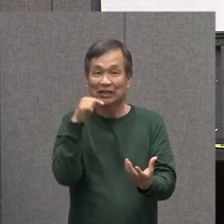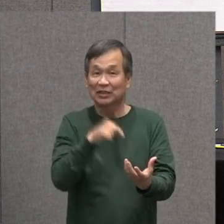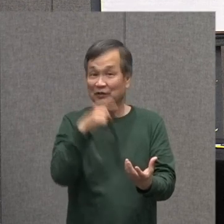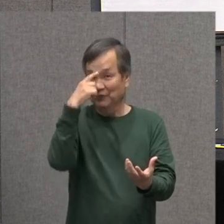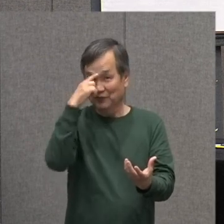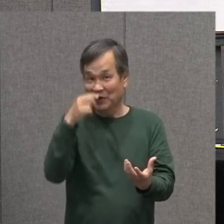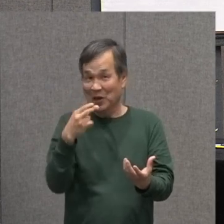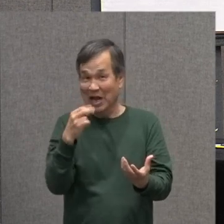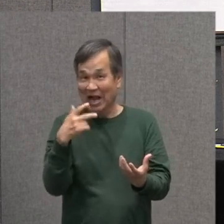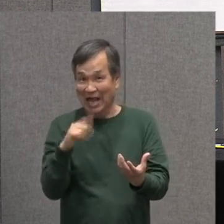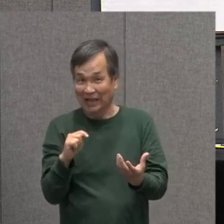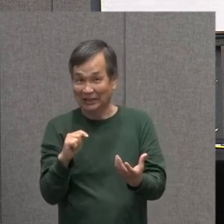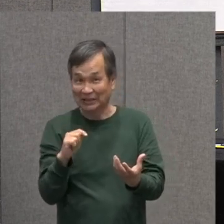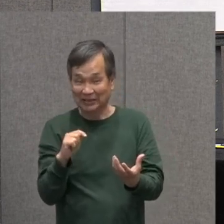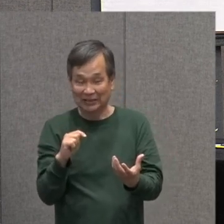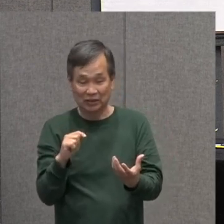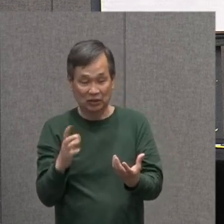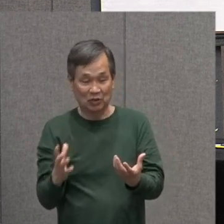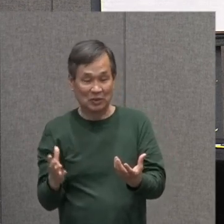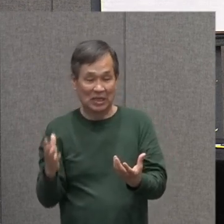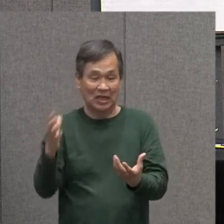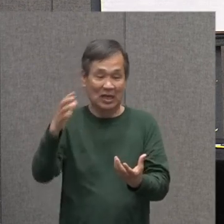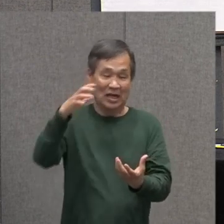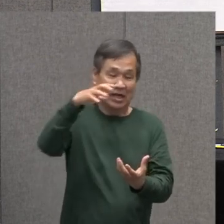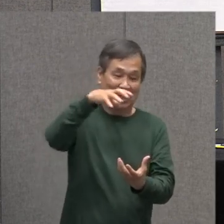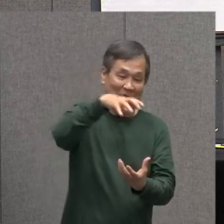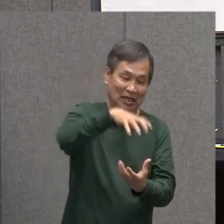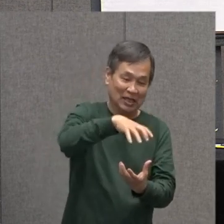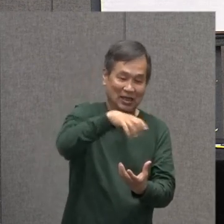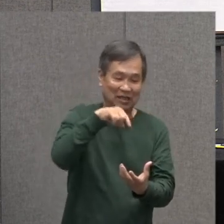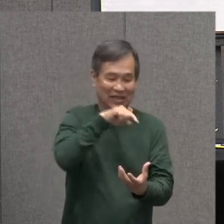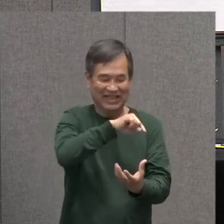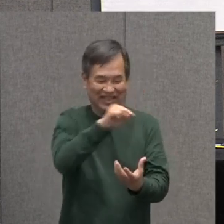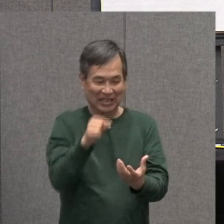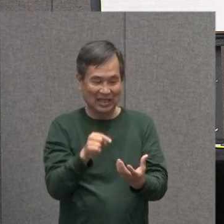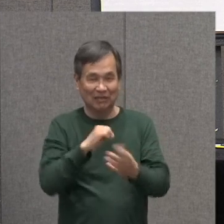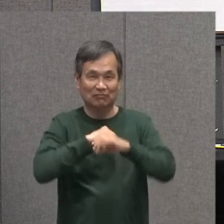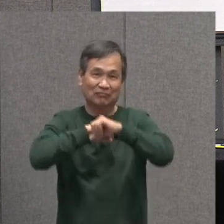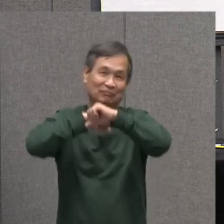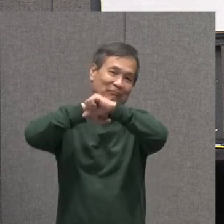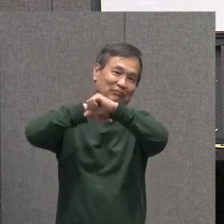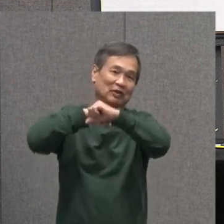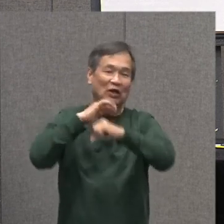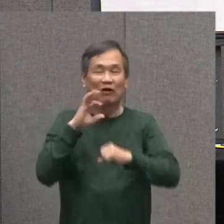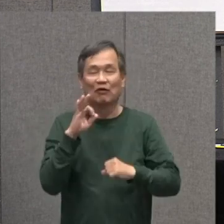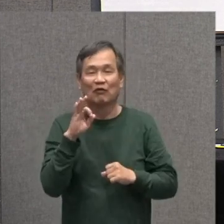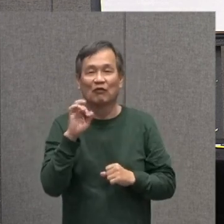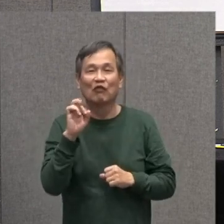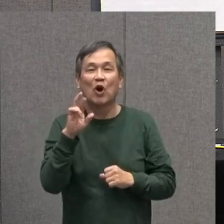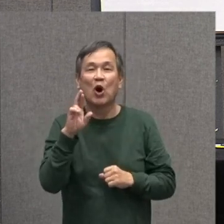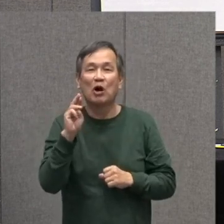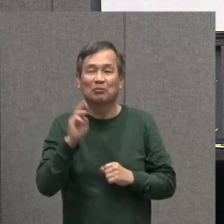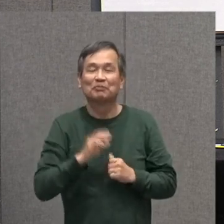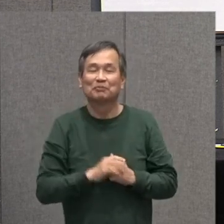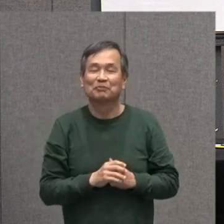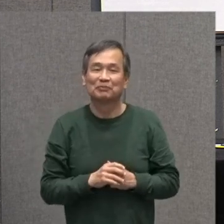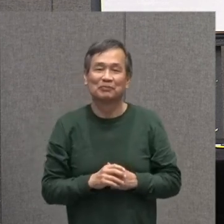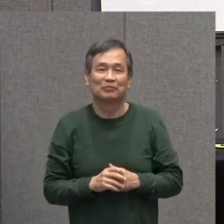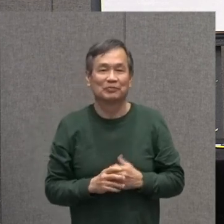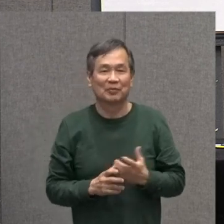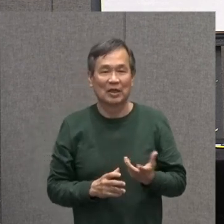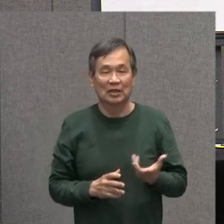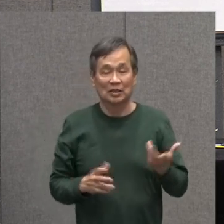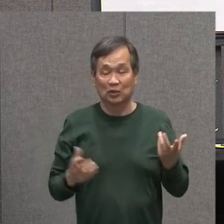of it. This helps give it form. Excellent. Okay. So what he would do is he might use this sort of